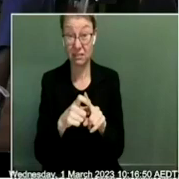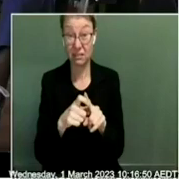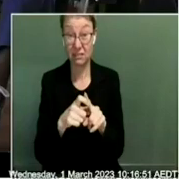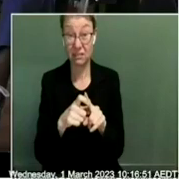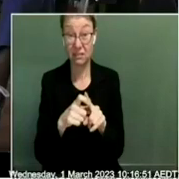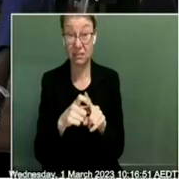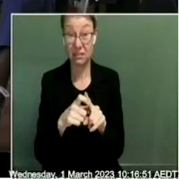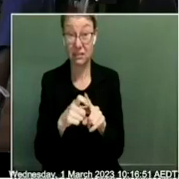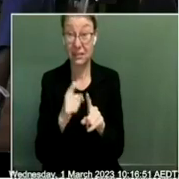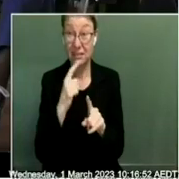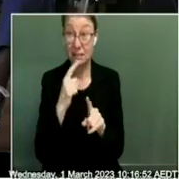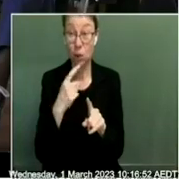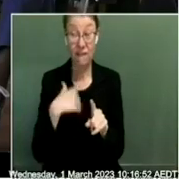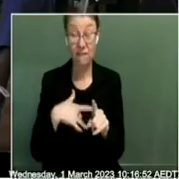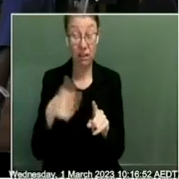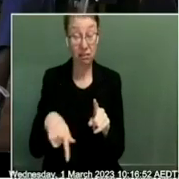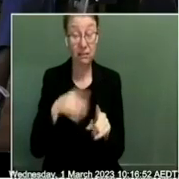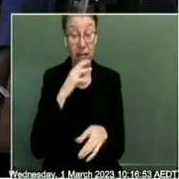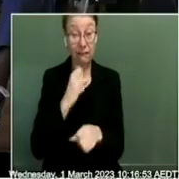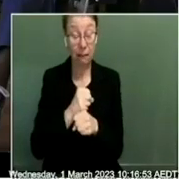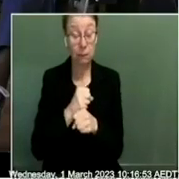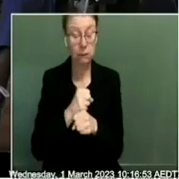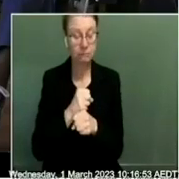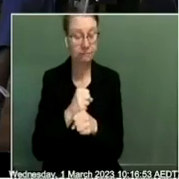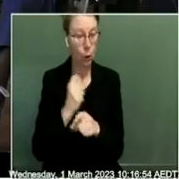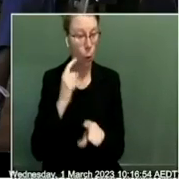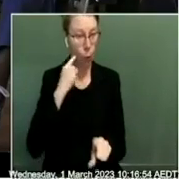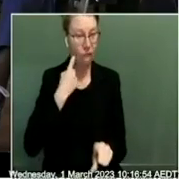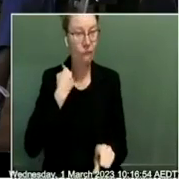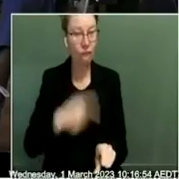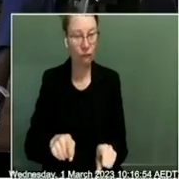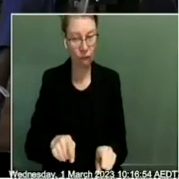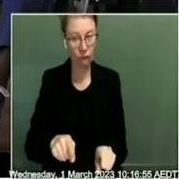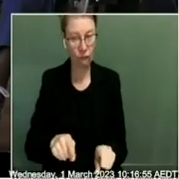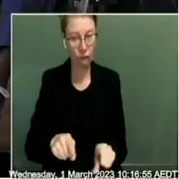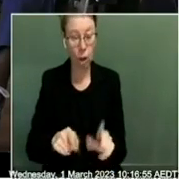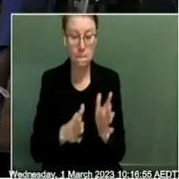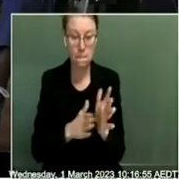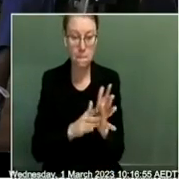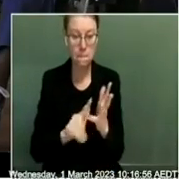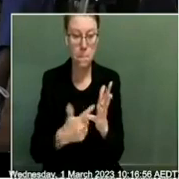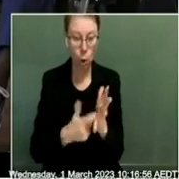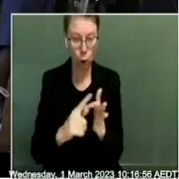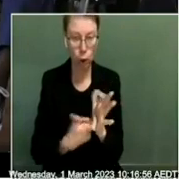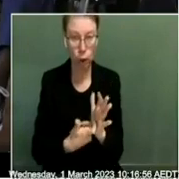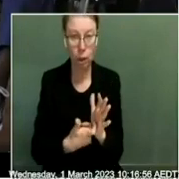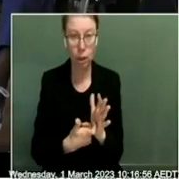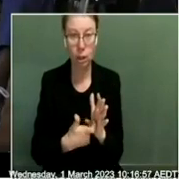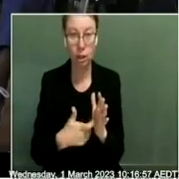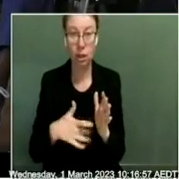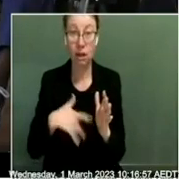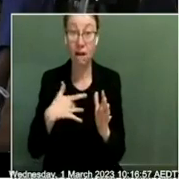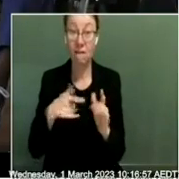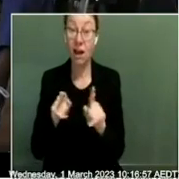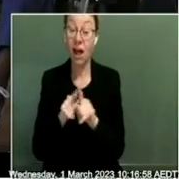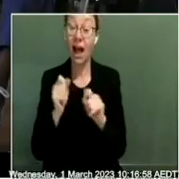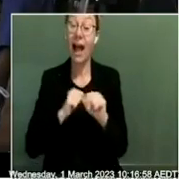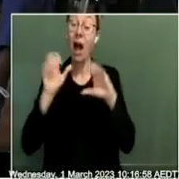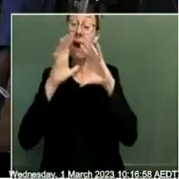I feel like the government pissed on our family tree. So,